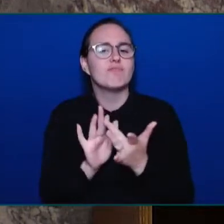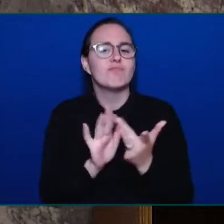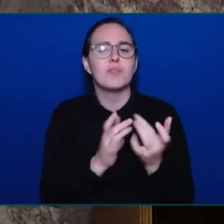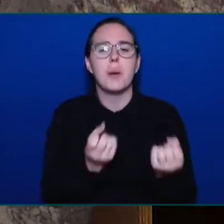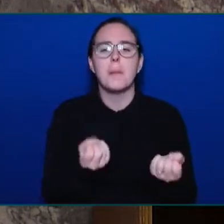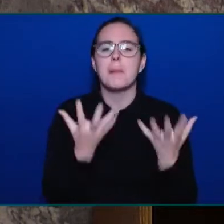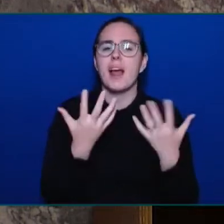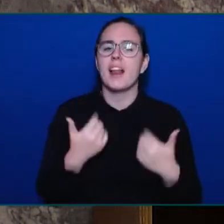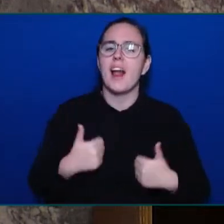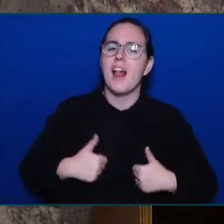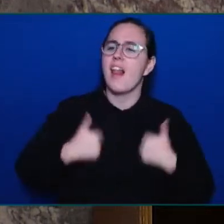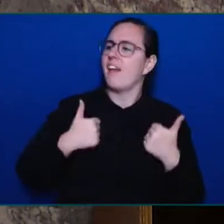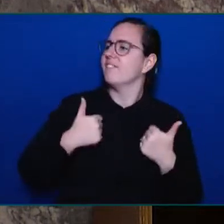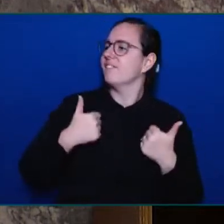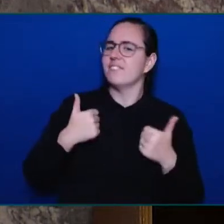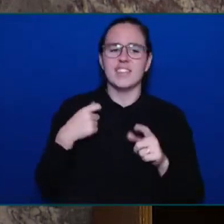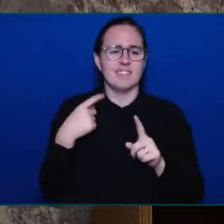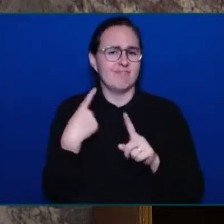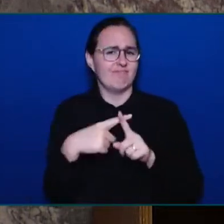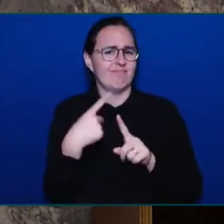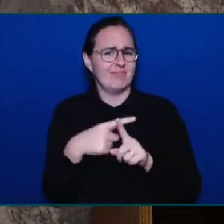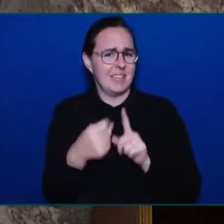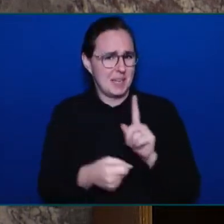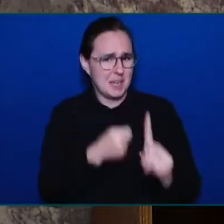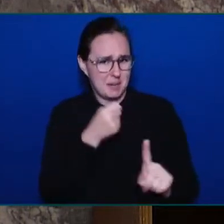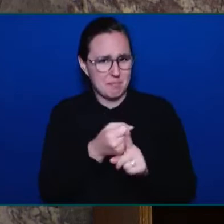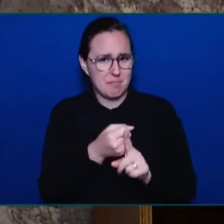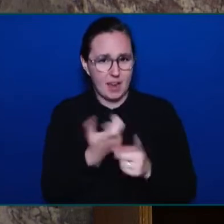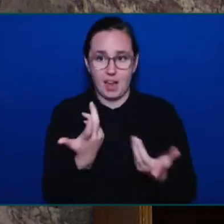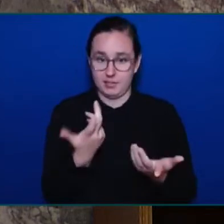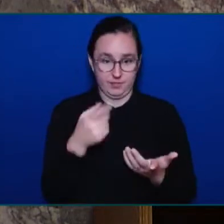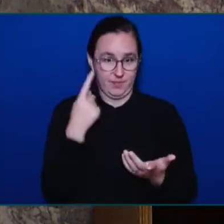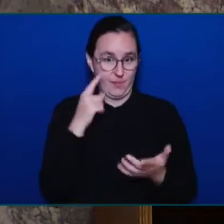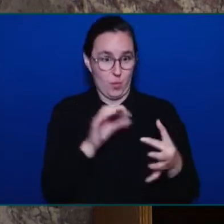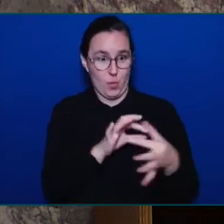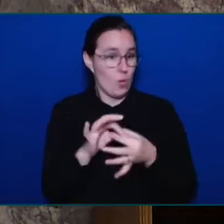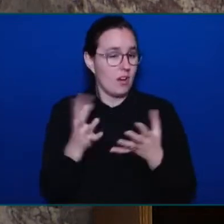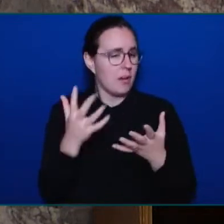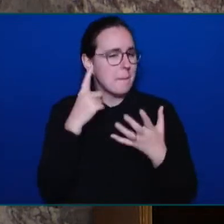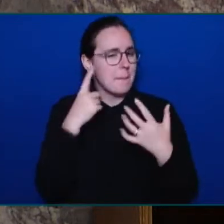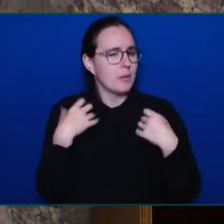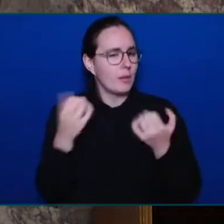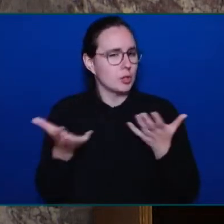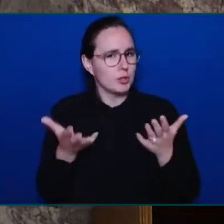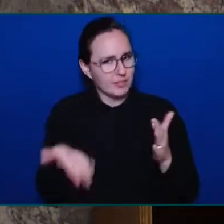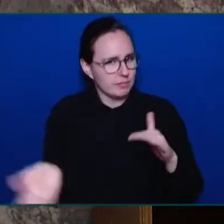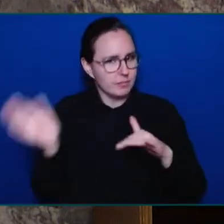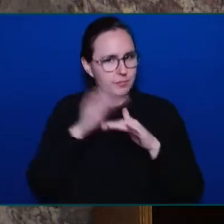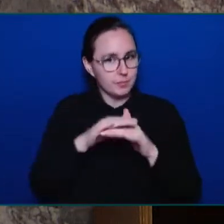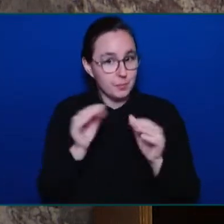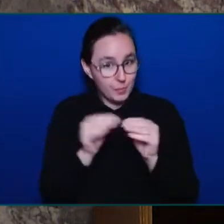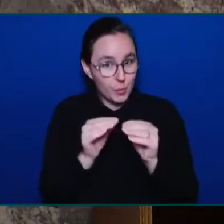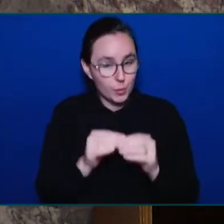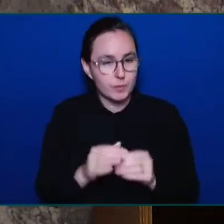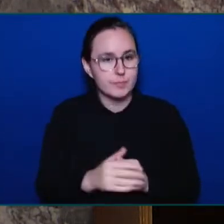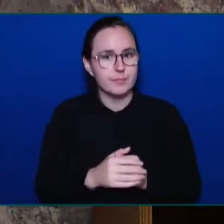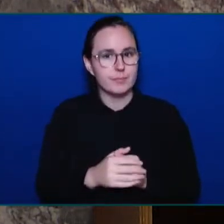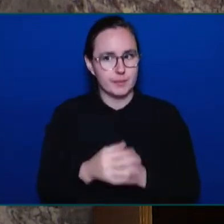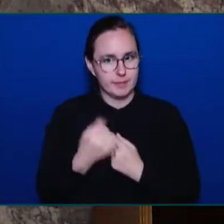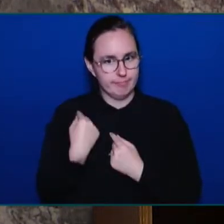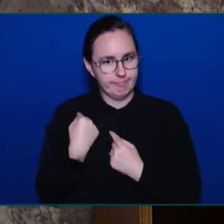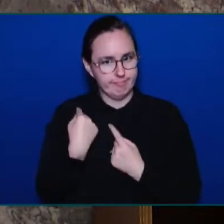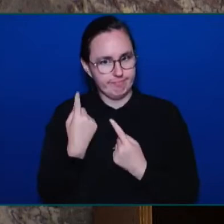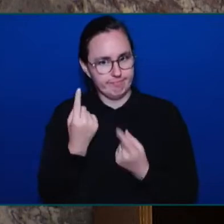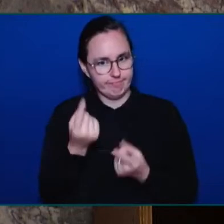Yet, 2 years have now passed, and BC Housing has now shockingly confirmed that there are zero plans